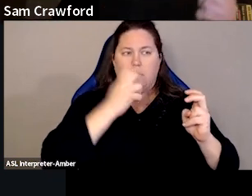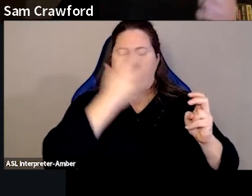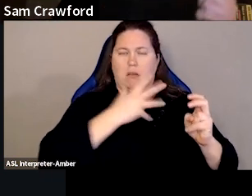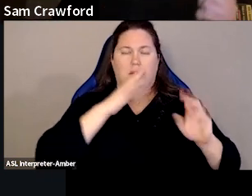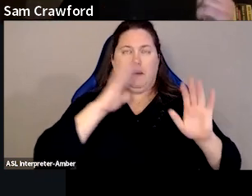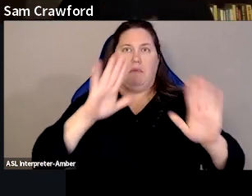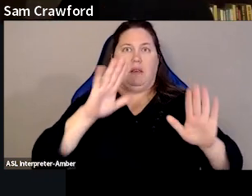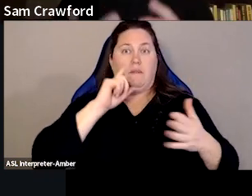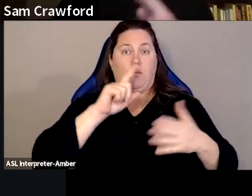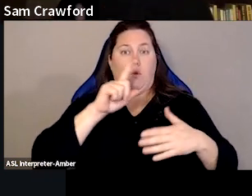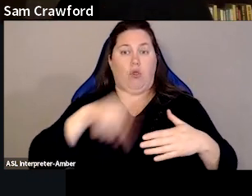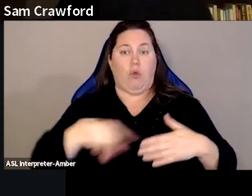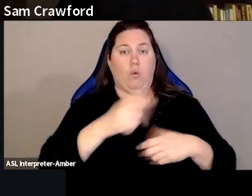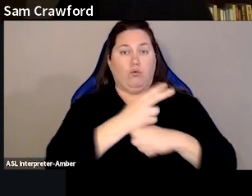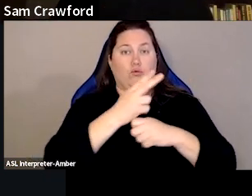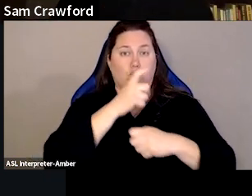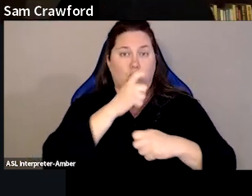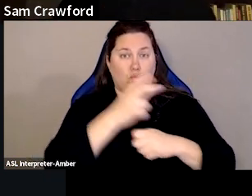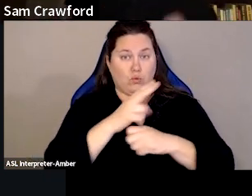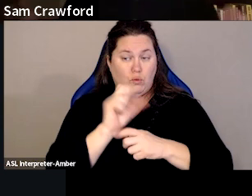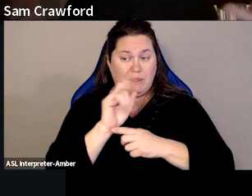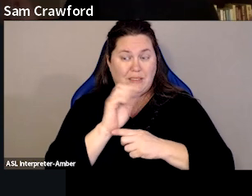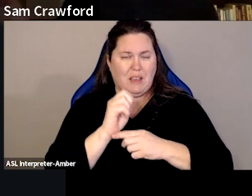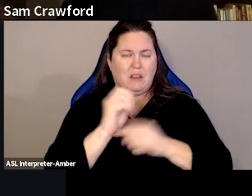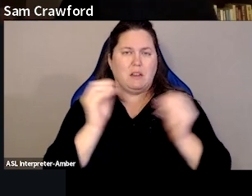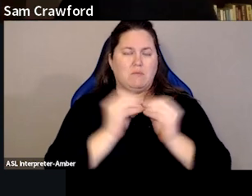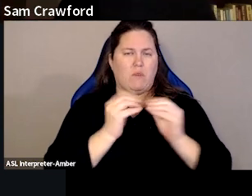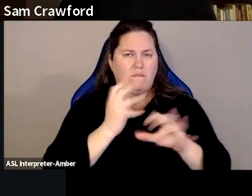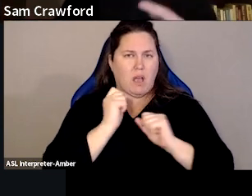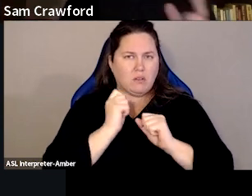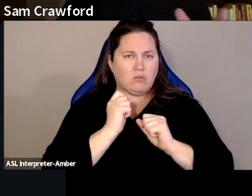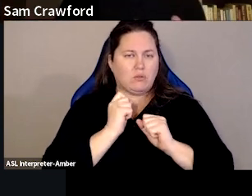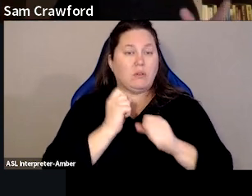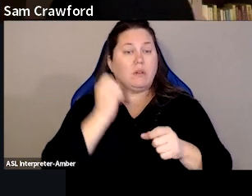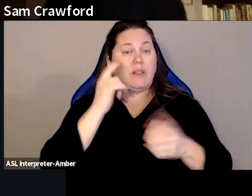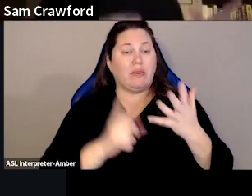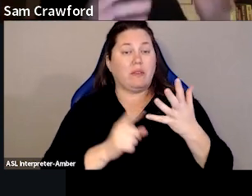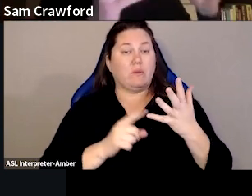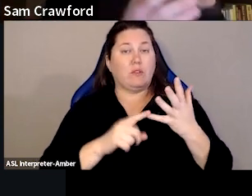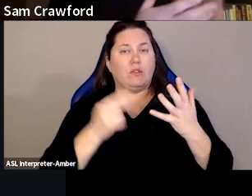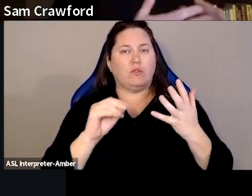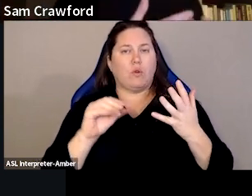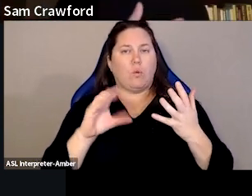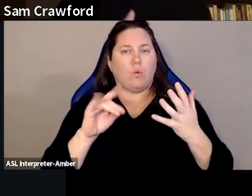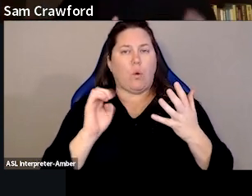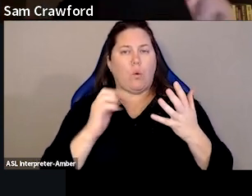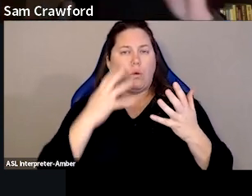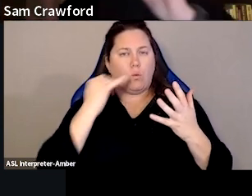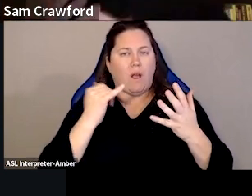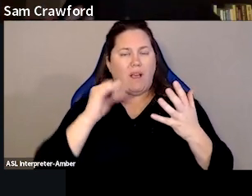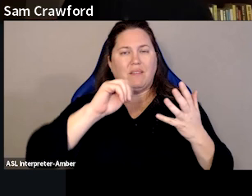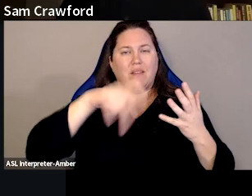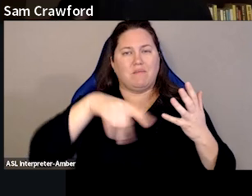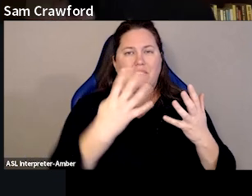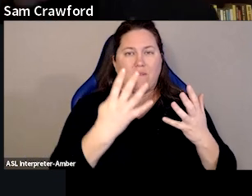site, and it's much faster. And again, it's a no-code tool, because what YouTube is doing is it's taking an MP4 and